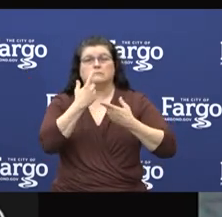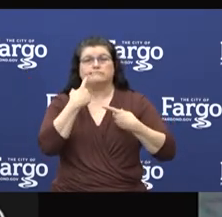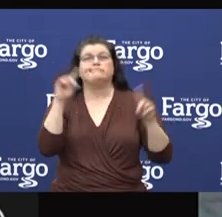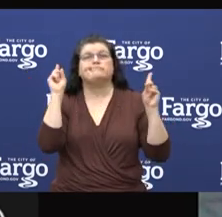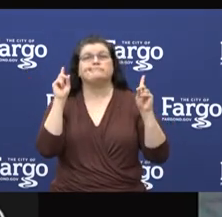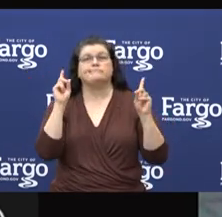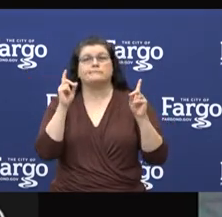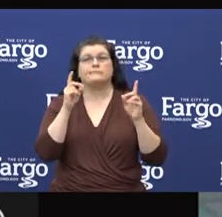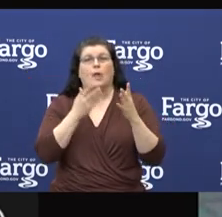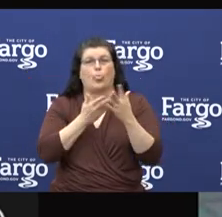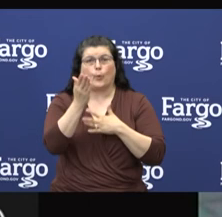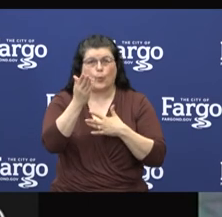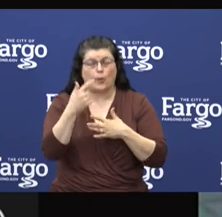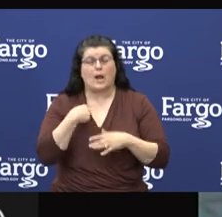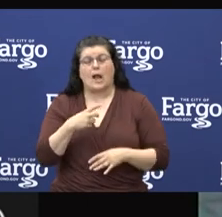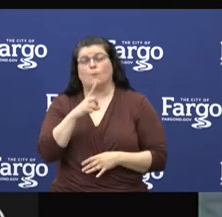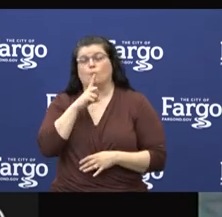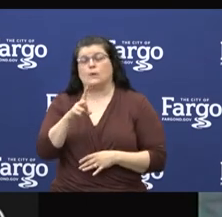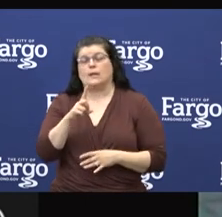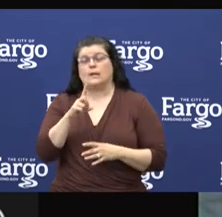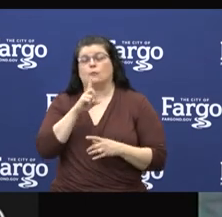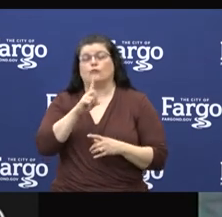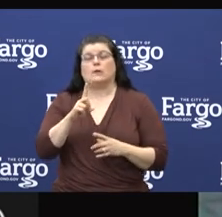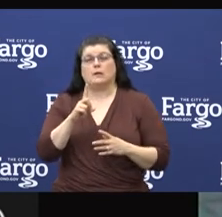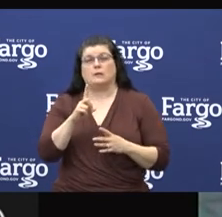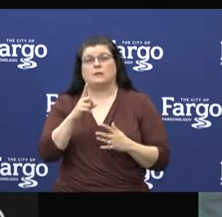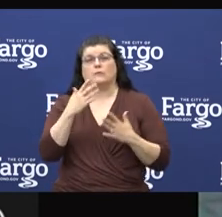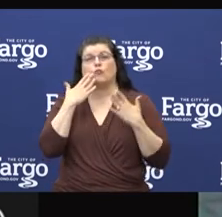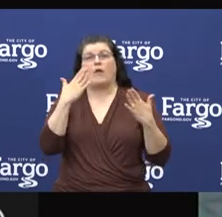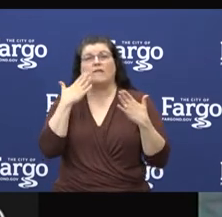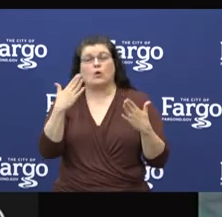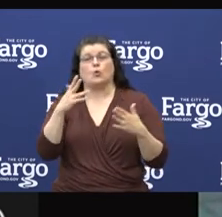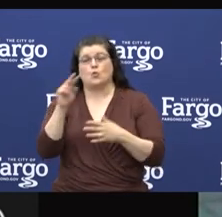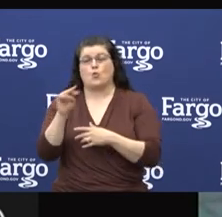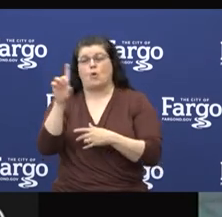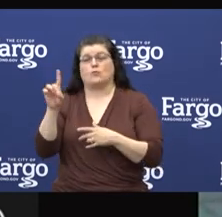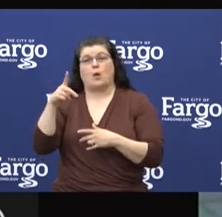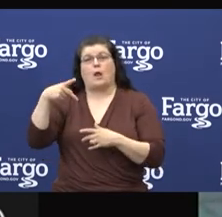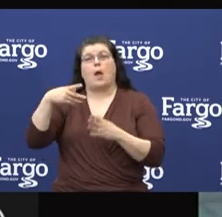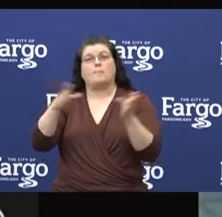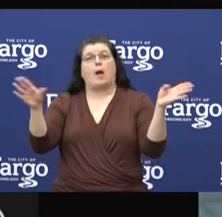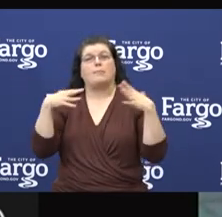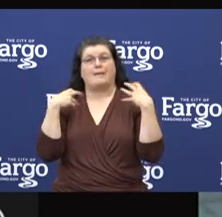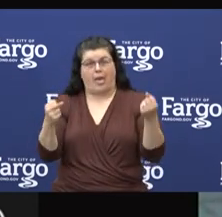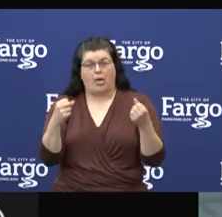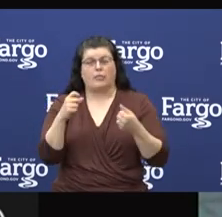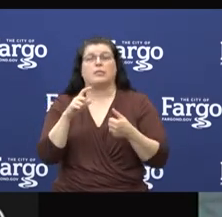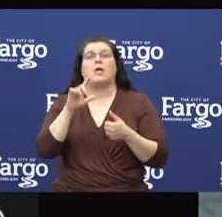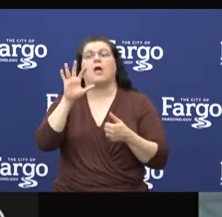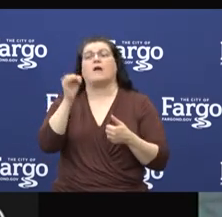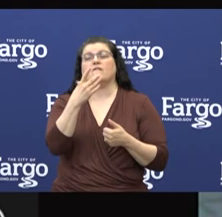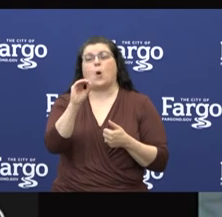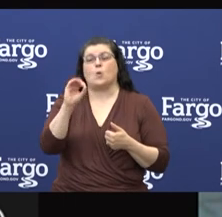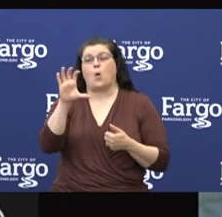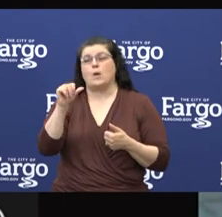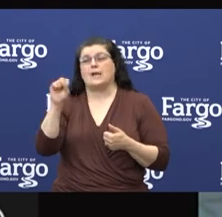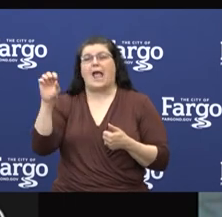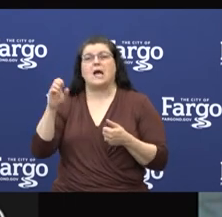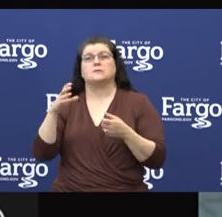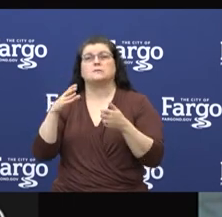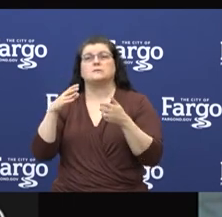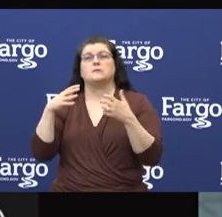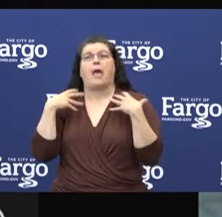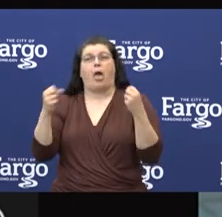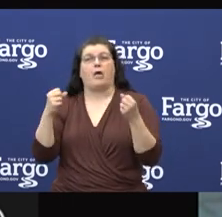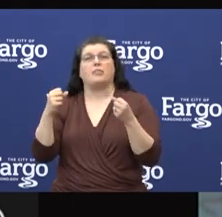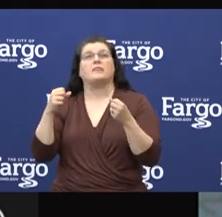I am especially grateful to the North Dakota Public Health and the Fargo Catholic Health leadership. The advice that they give